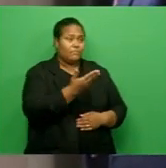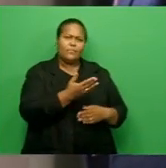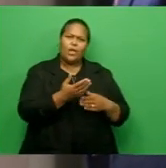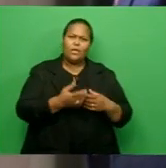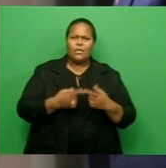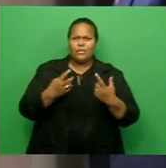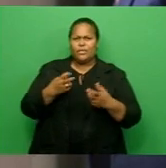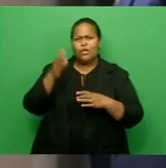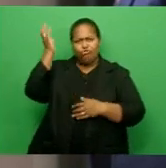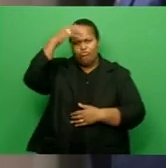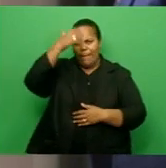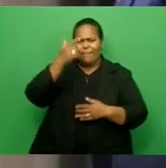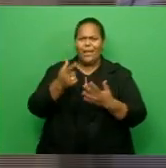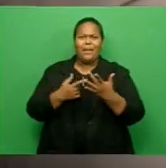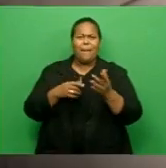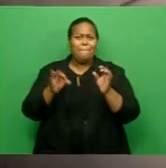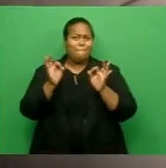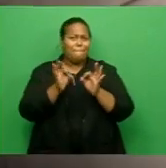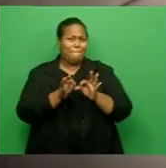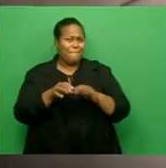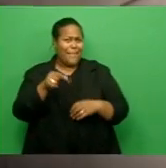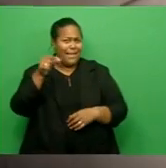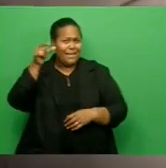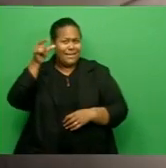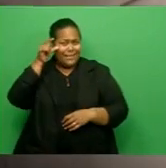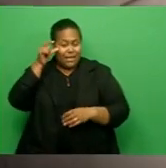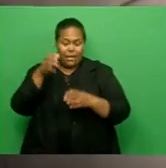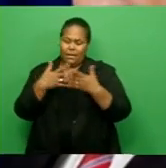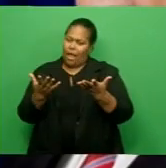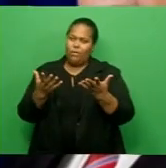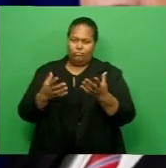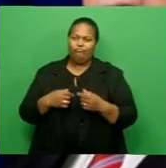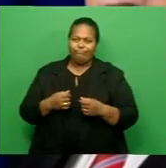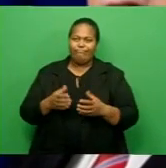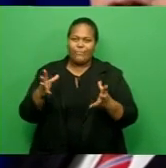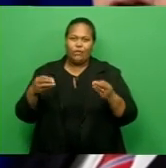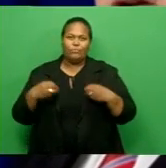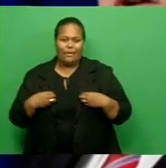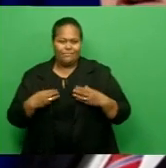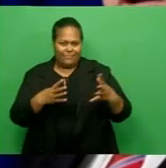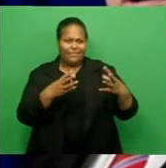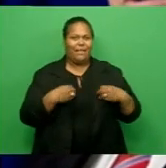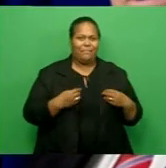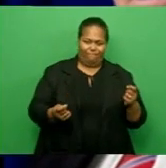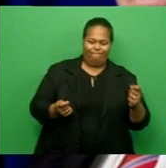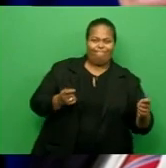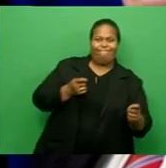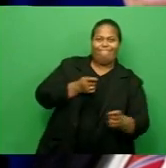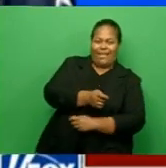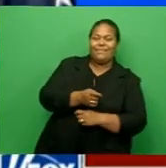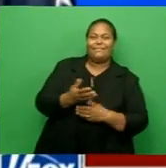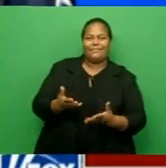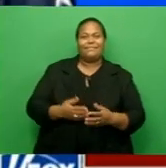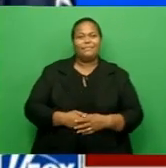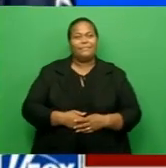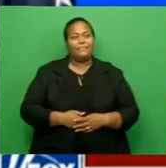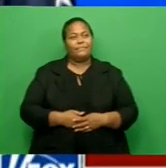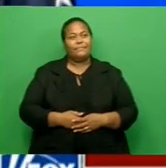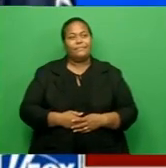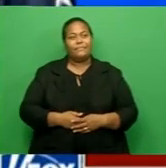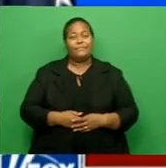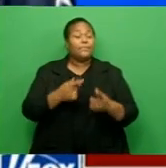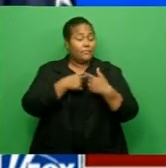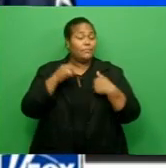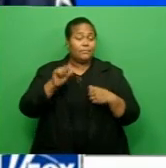Trump administration officials are so far cooperating with the transition. Secretary of State Mike Pompeo on Fox News. We'll do everything